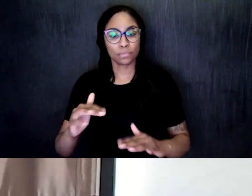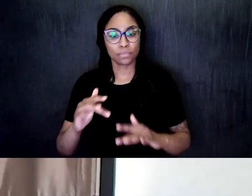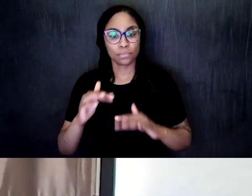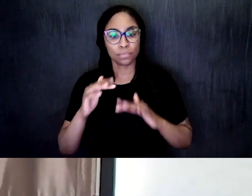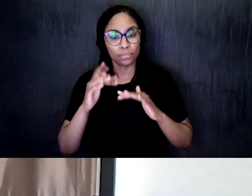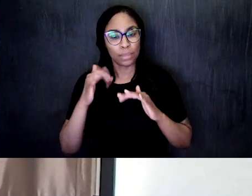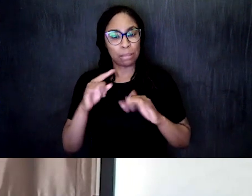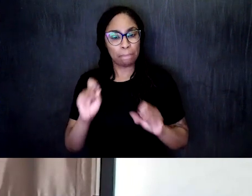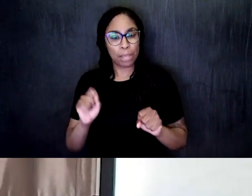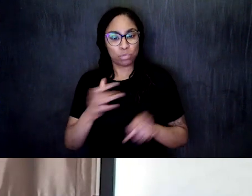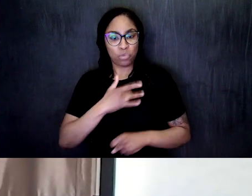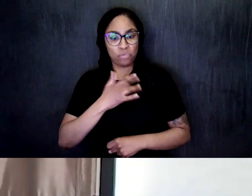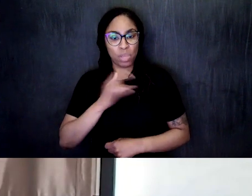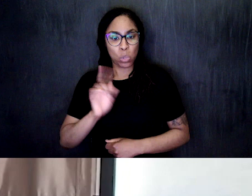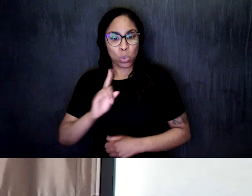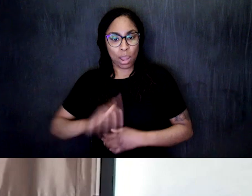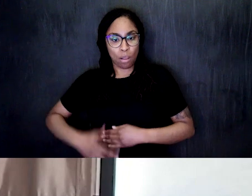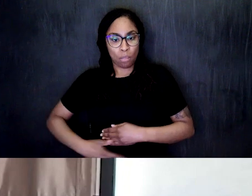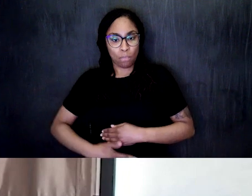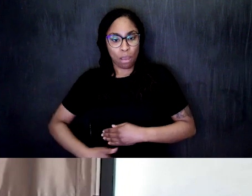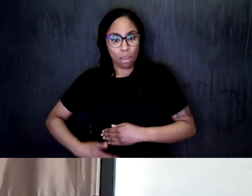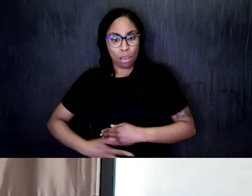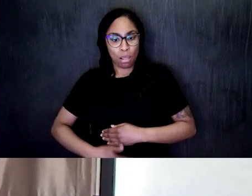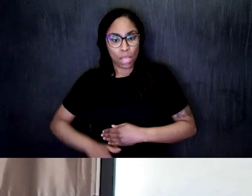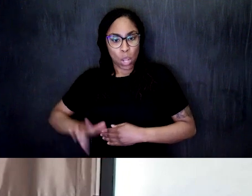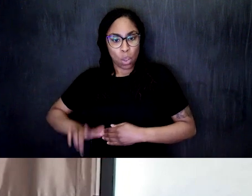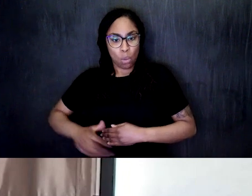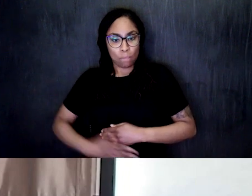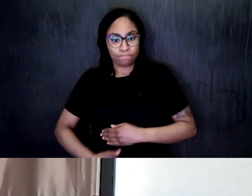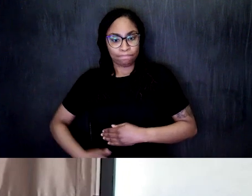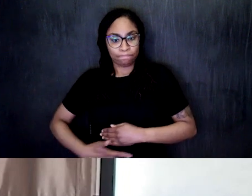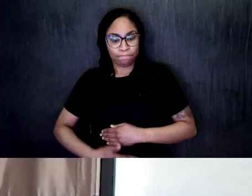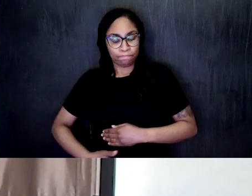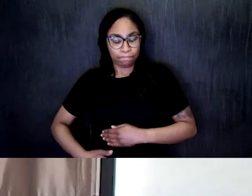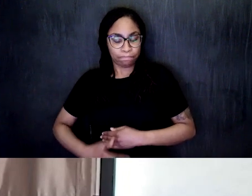today. You may not be there today, that's okay too.